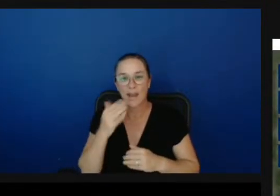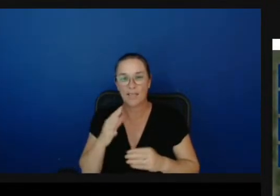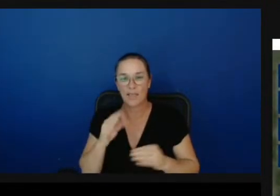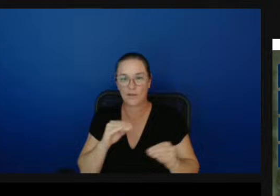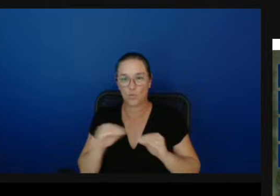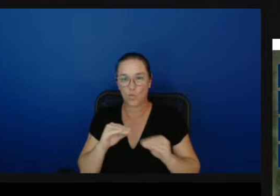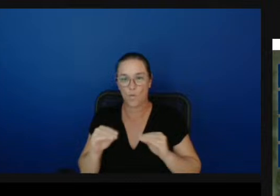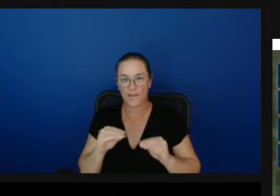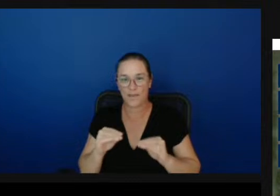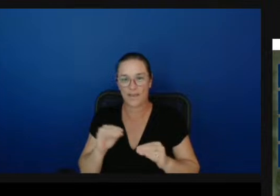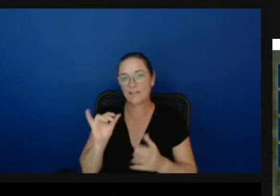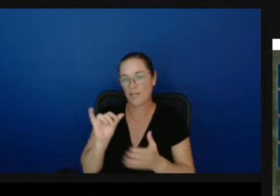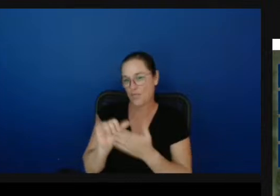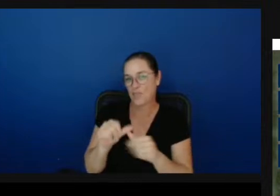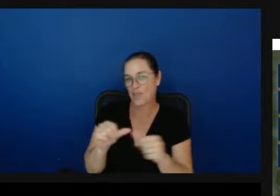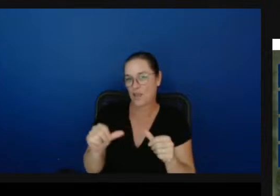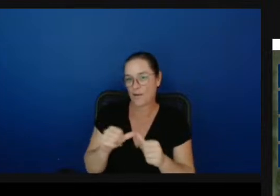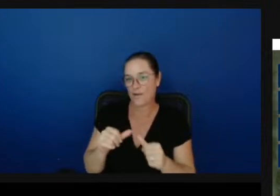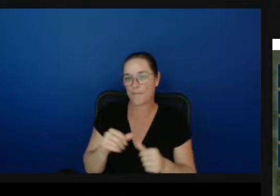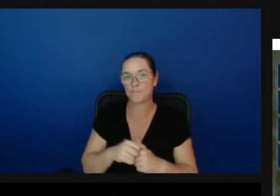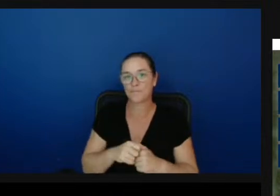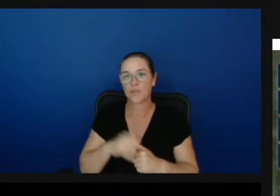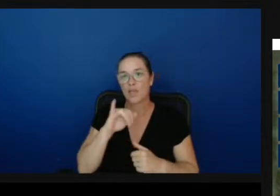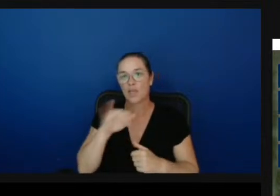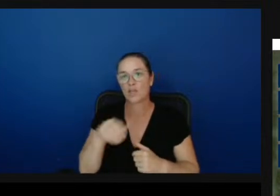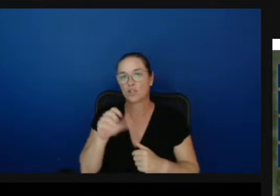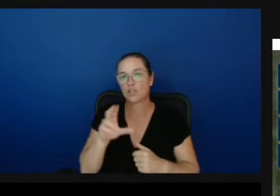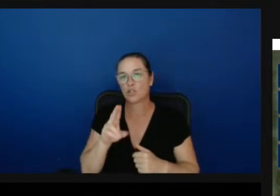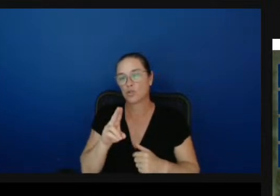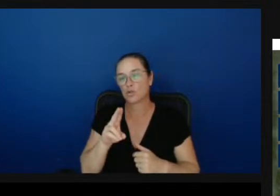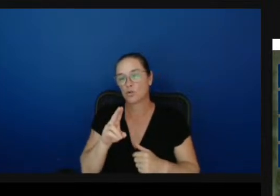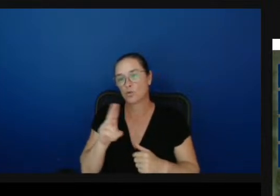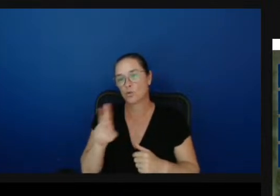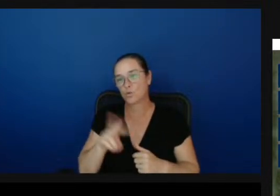it's right in here. Right? Jacuzzi showing some noise and some wiggle also.